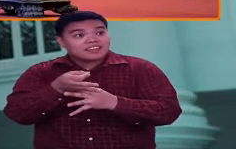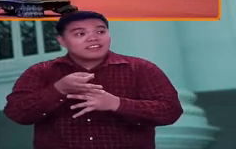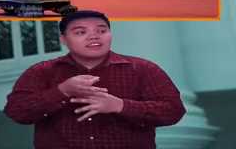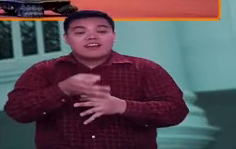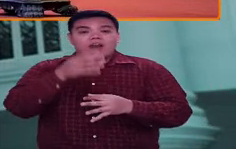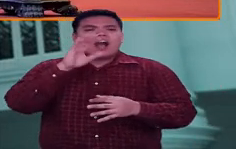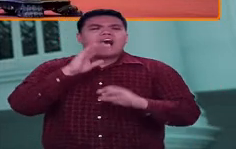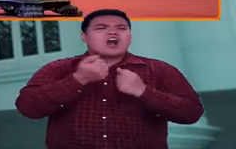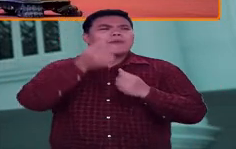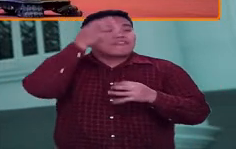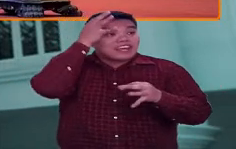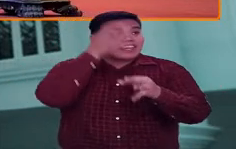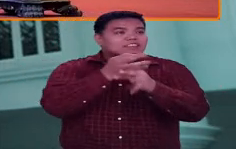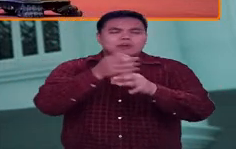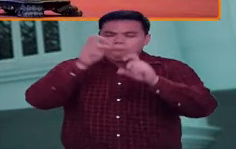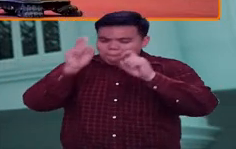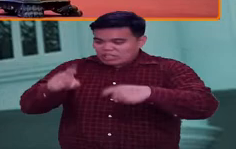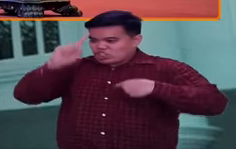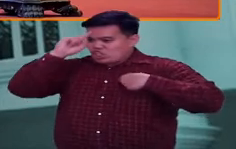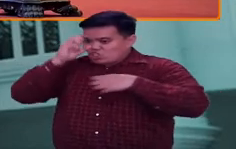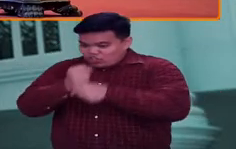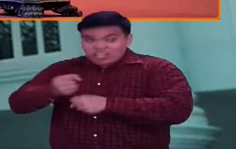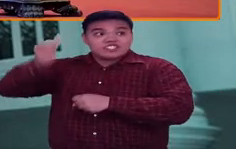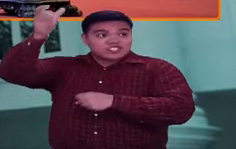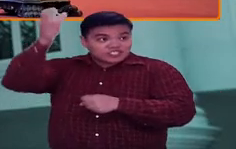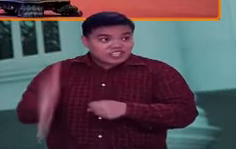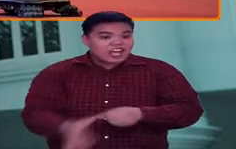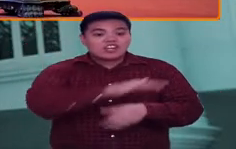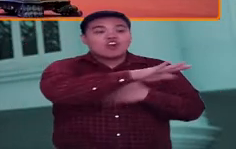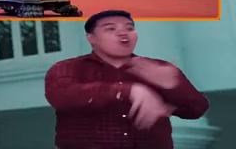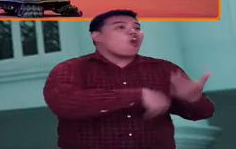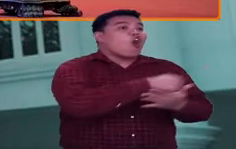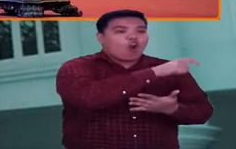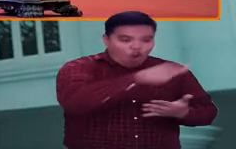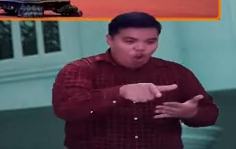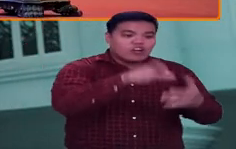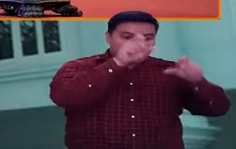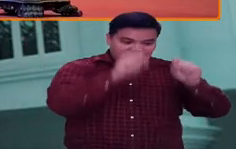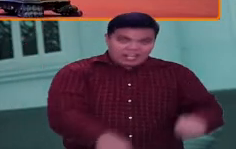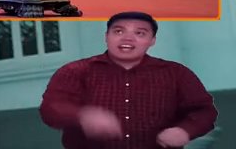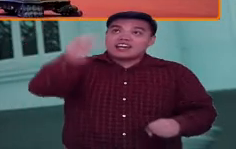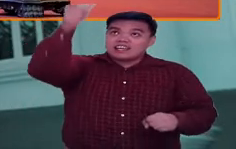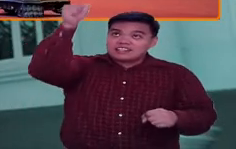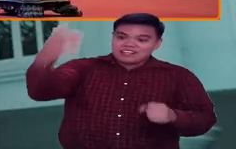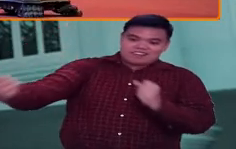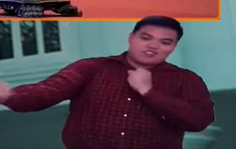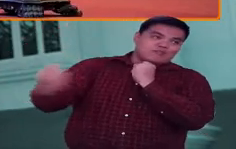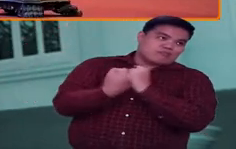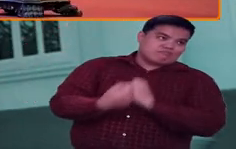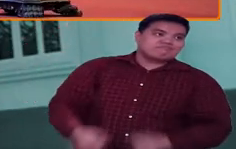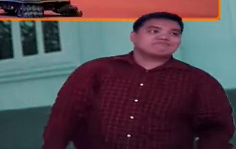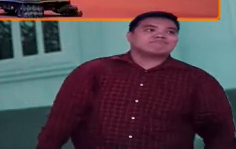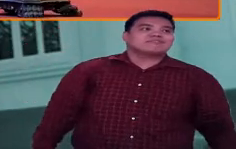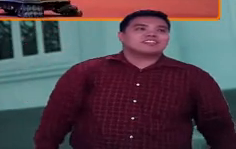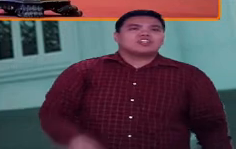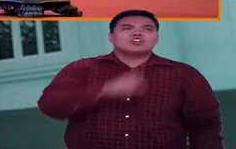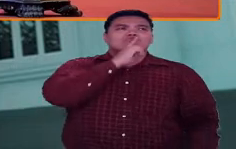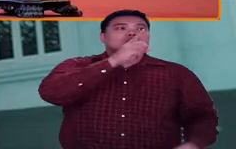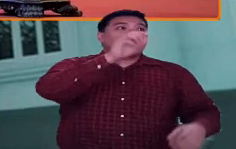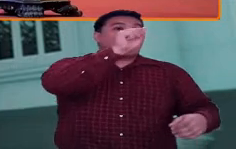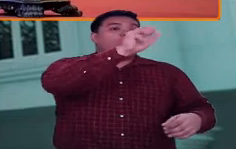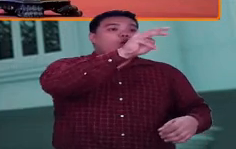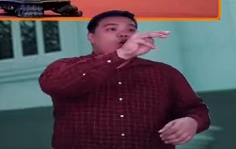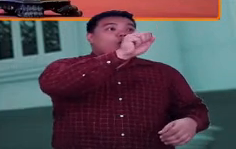comes in trusting God to take care of all our other things that we have in life. And it's amazing how God does